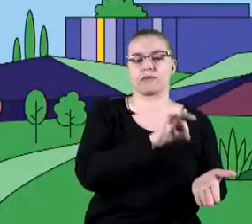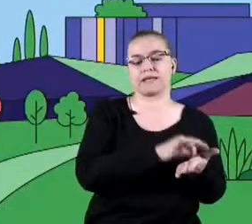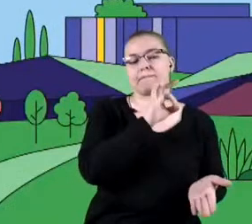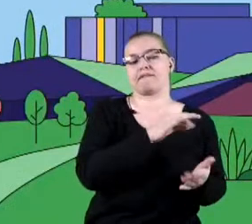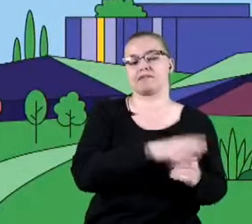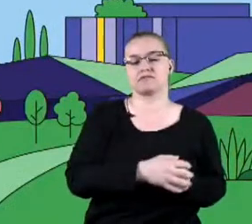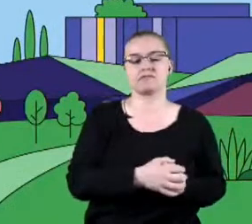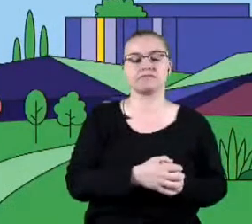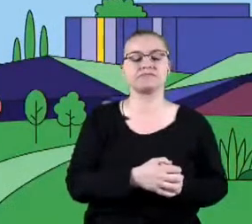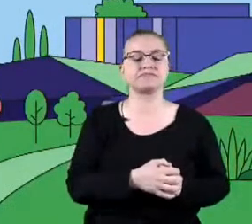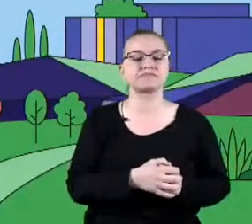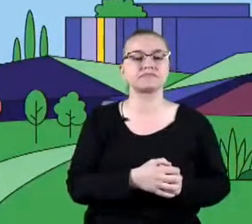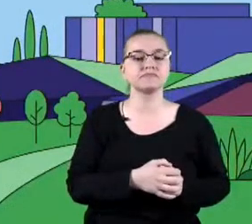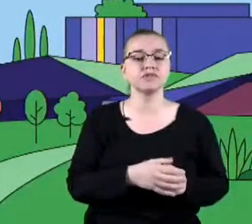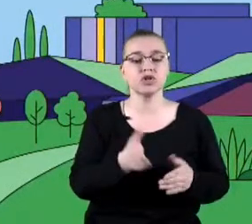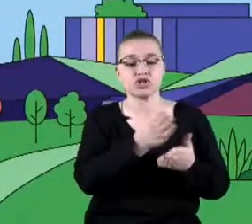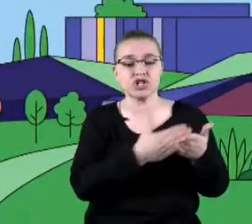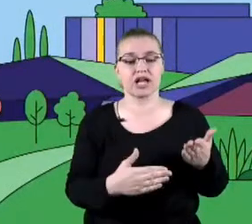time.